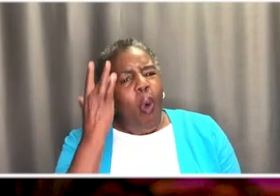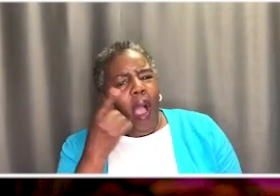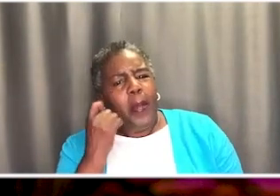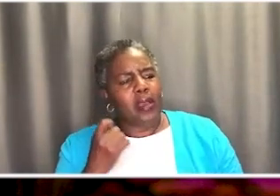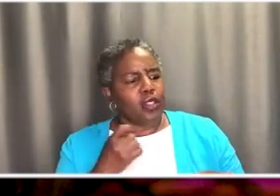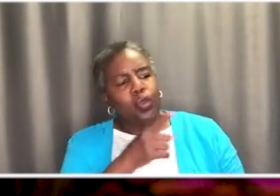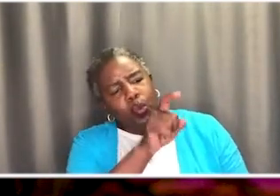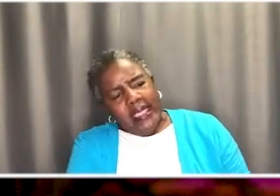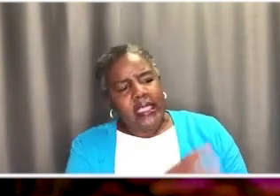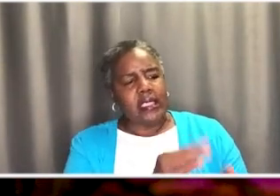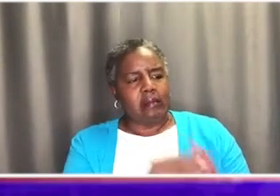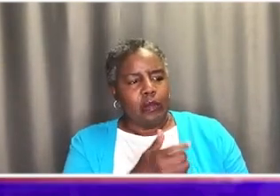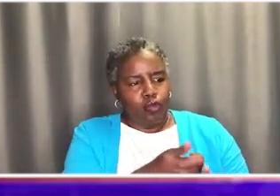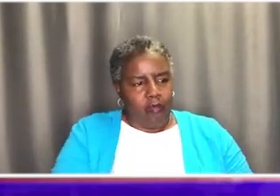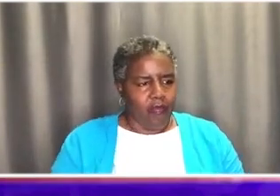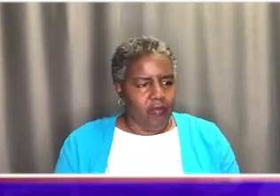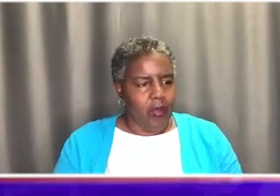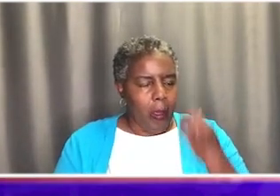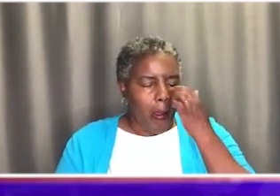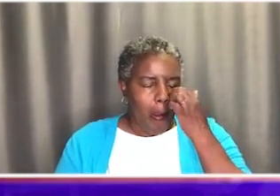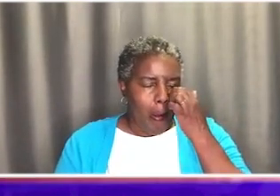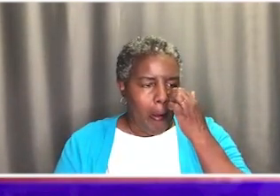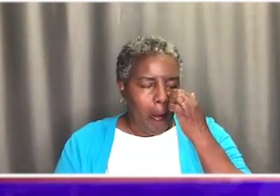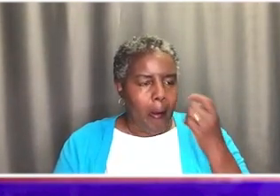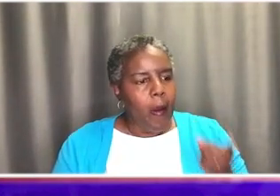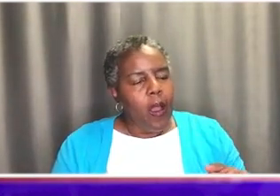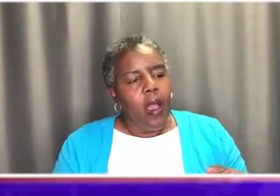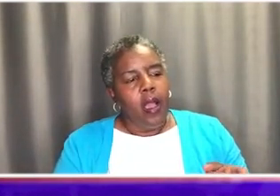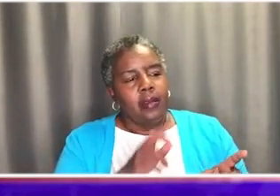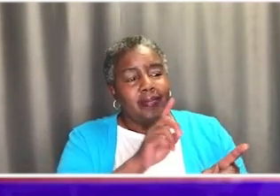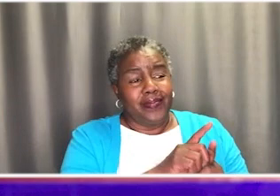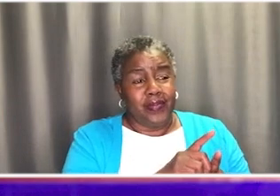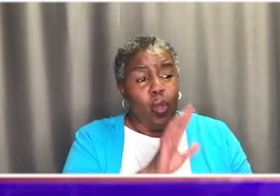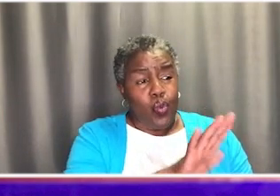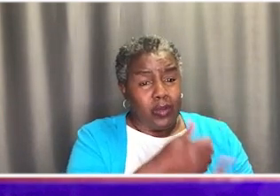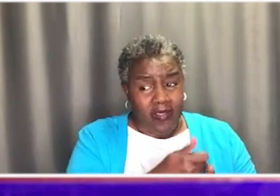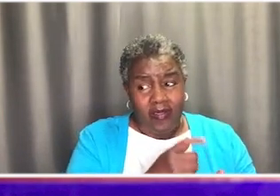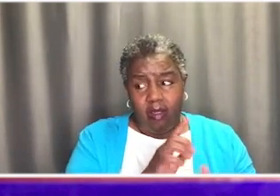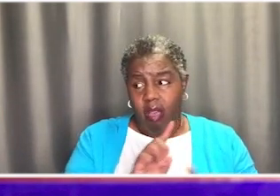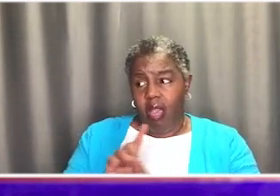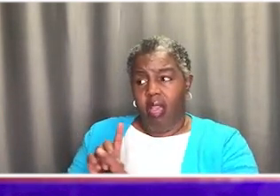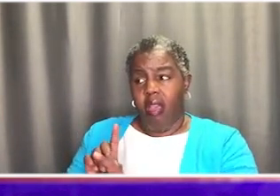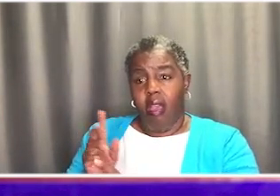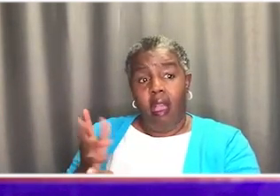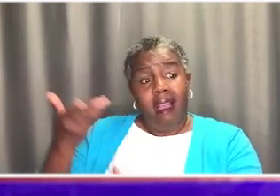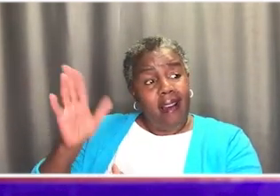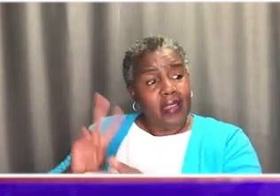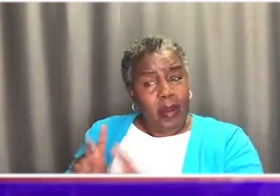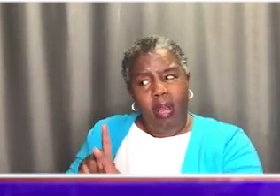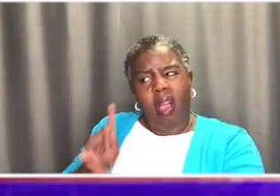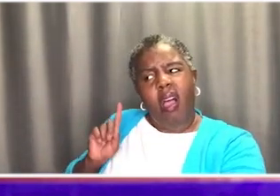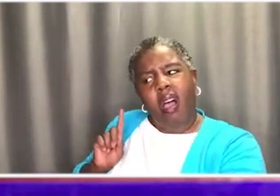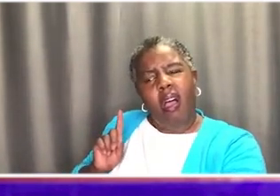also need repairing. You removed yourself and you distance yourself from the people that God has called you